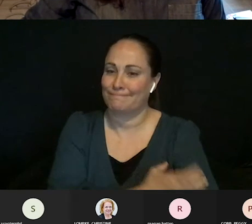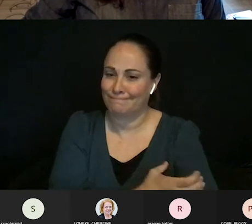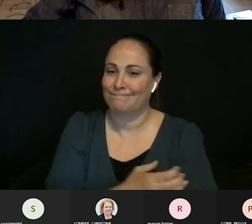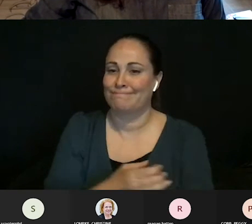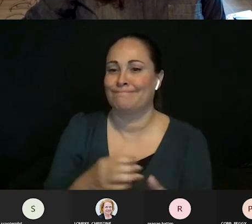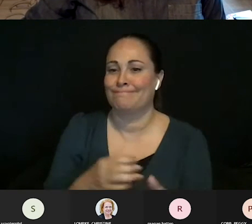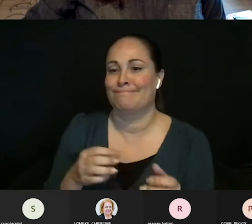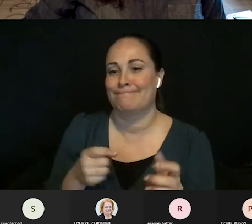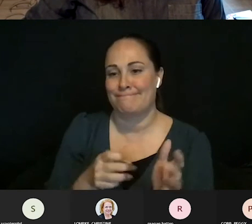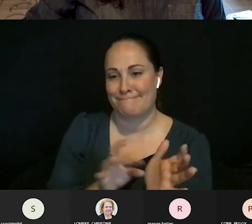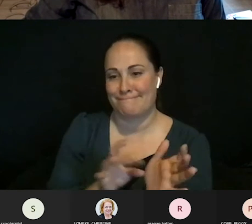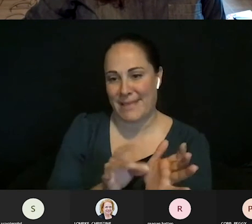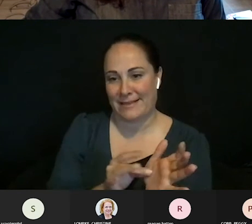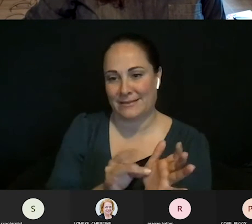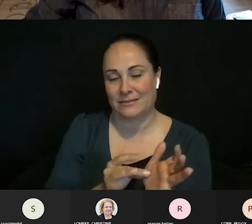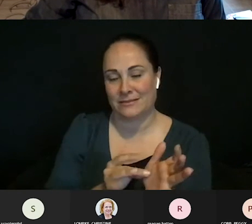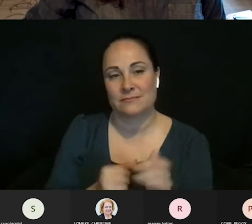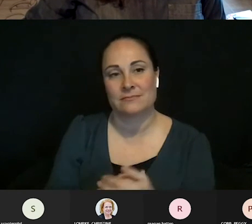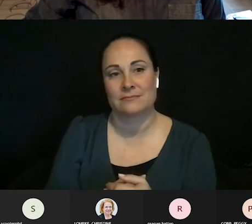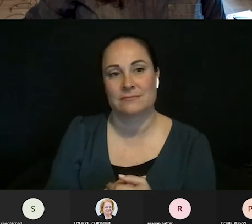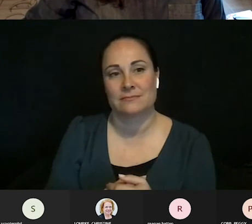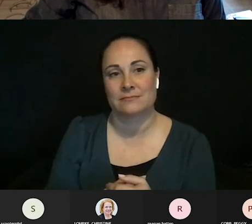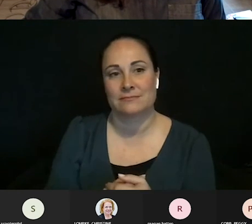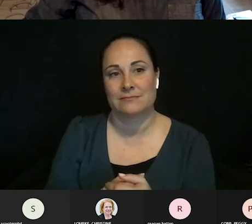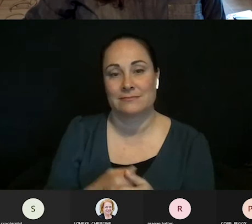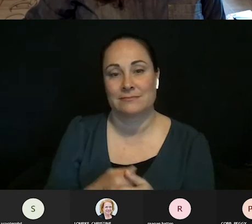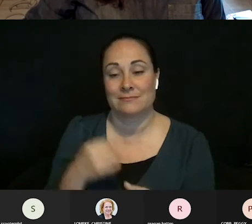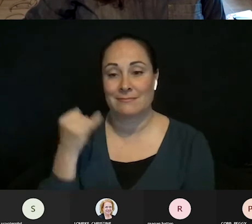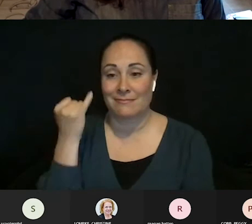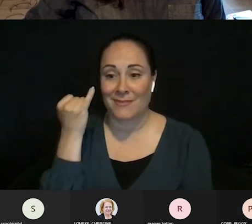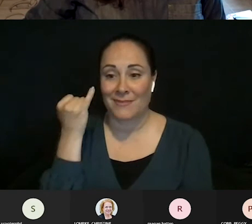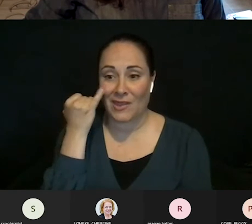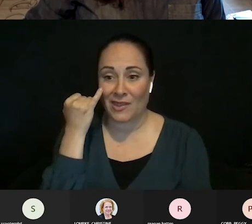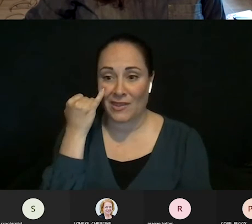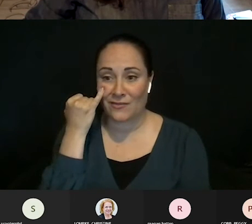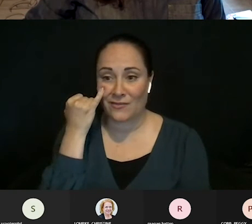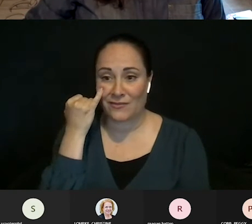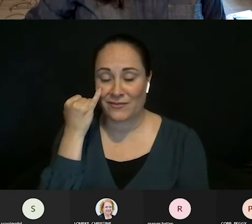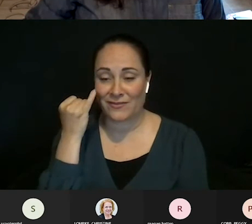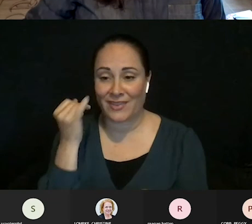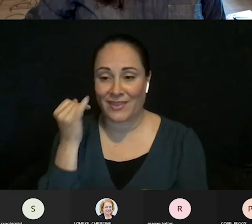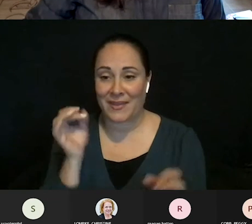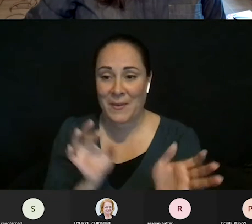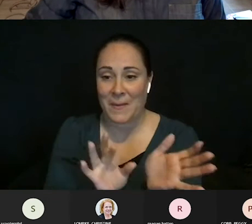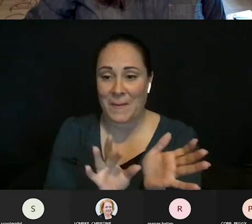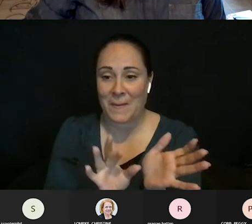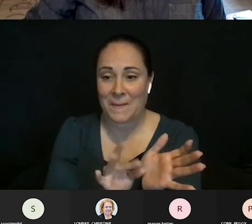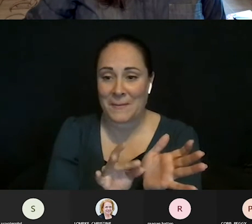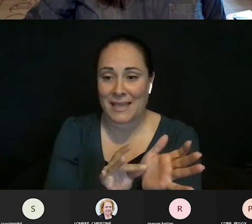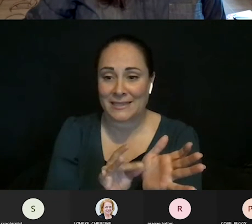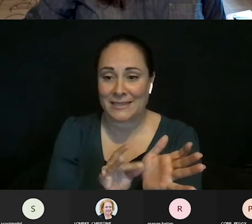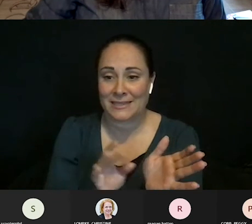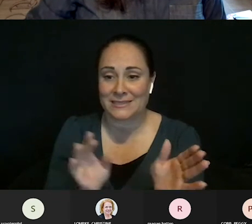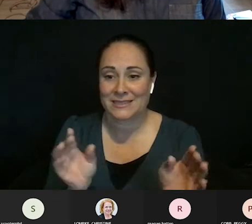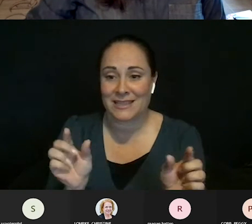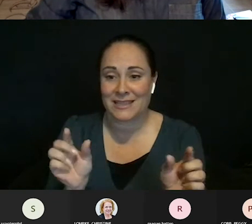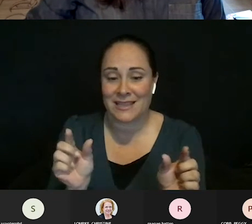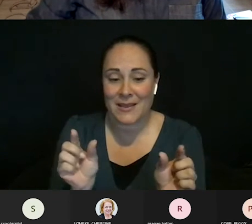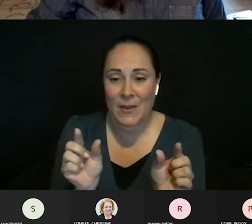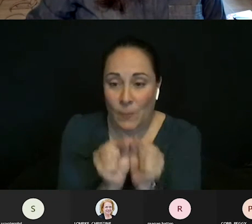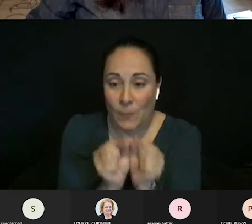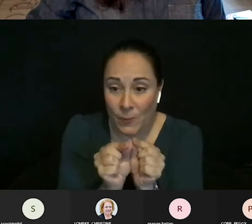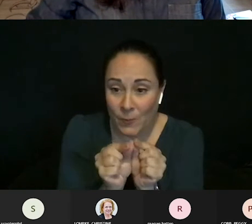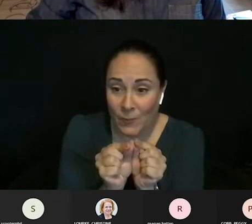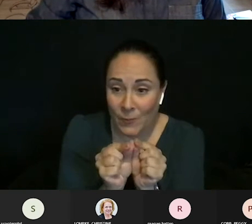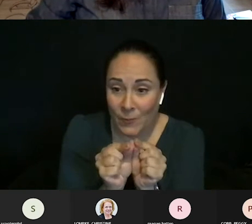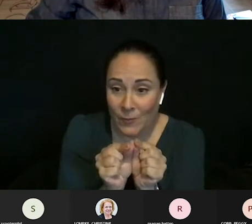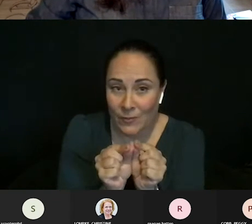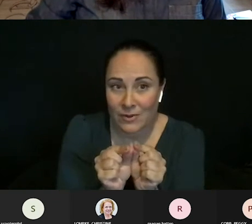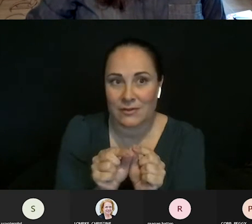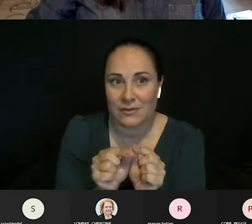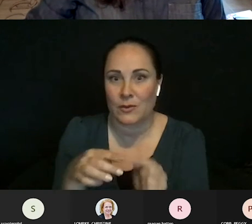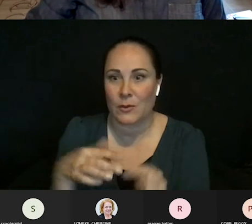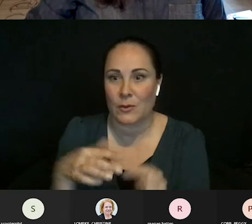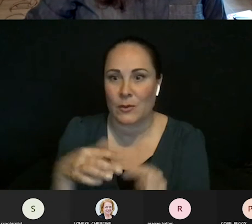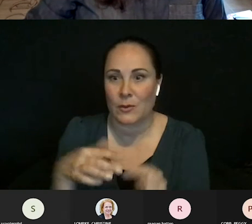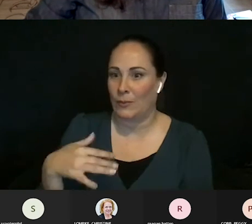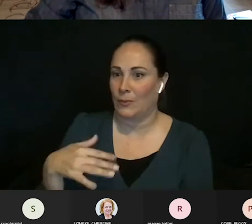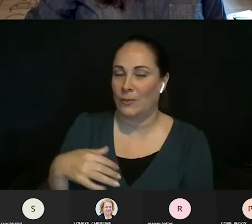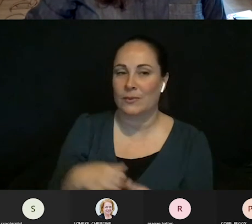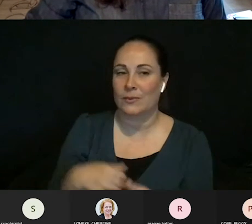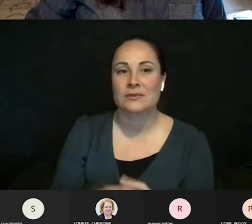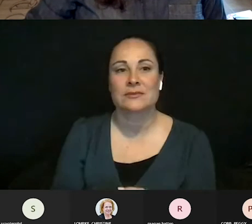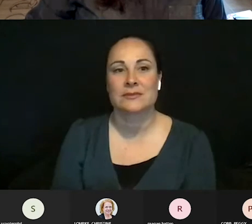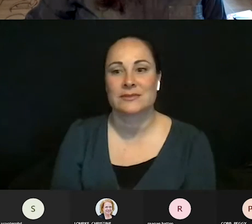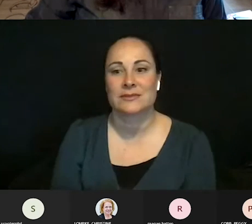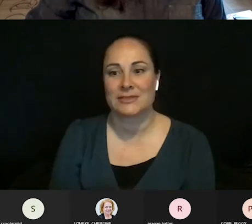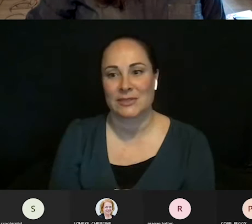know that every time you bring these magnets close together, they snap real quick. So I have had a lot of pinched